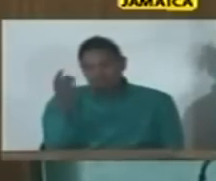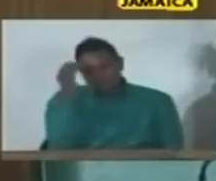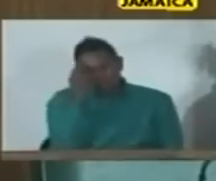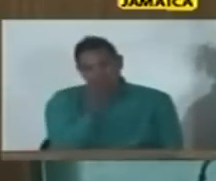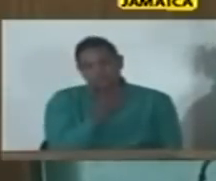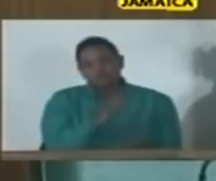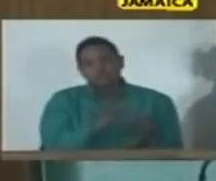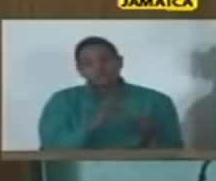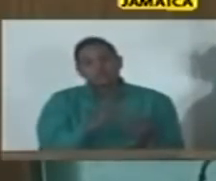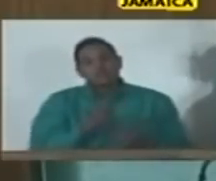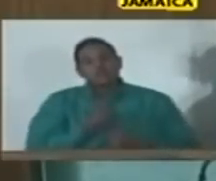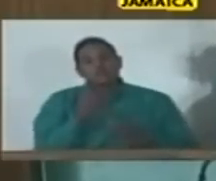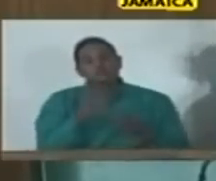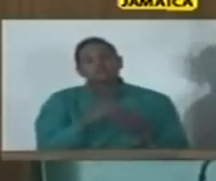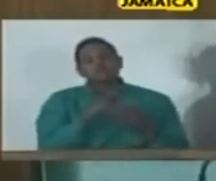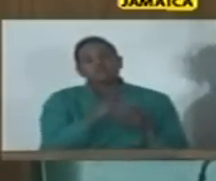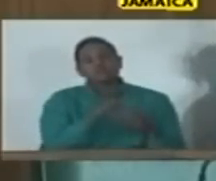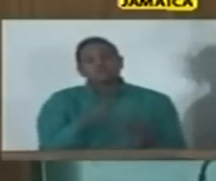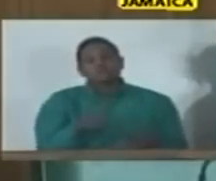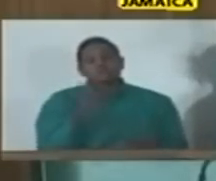expressed in this regard.